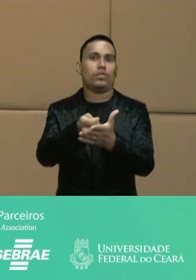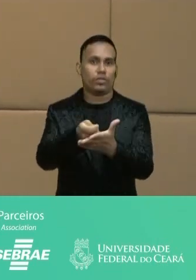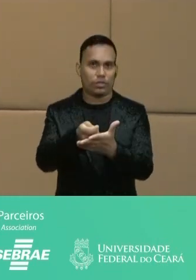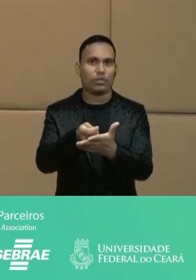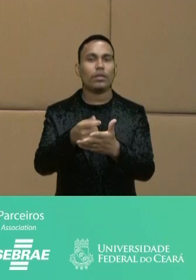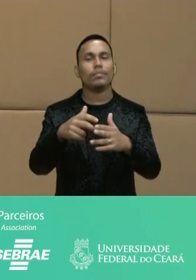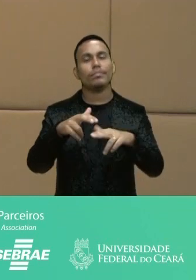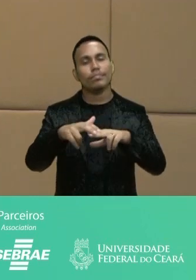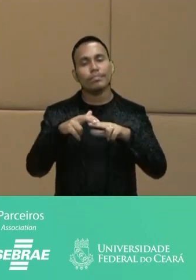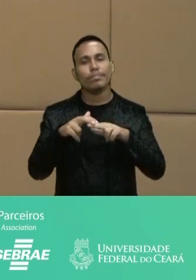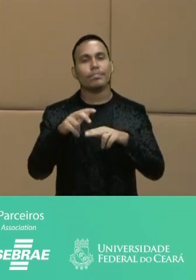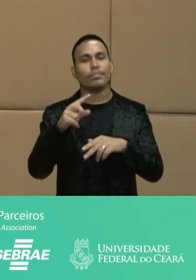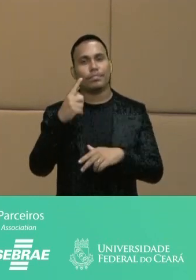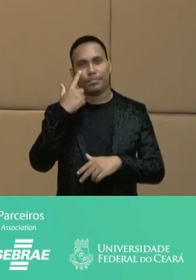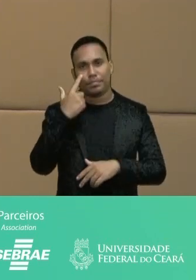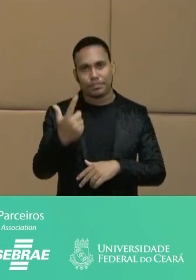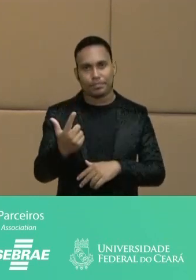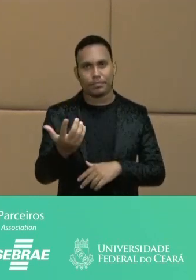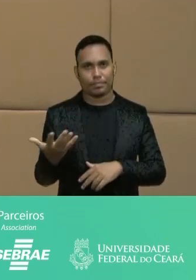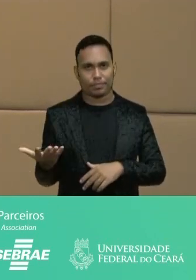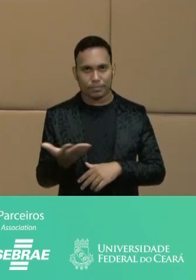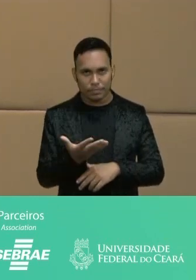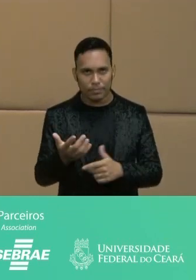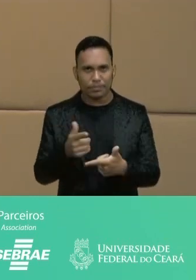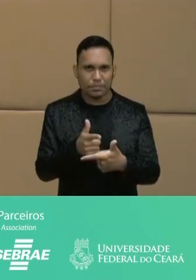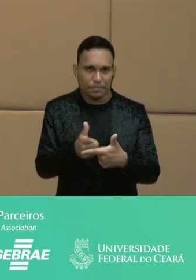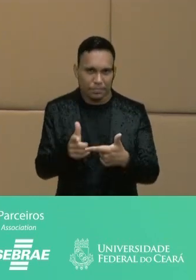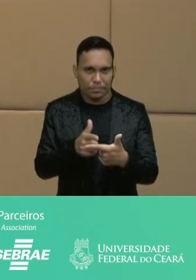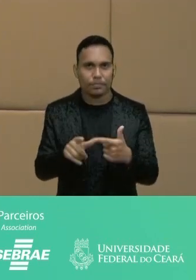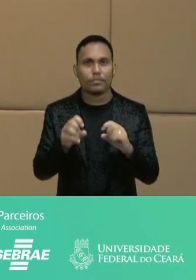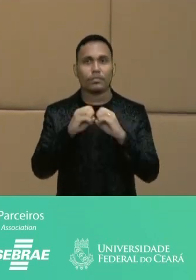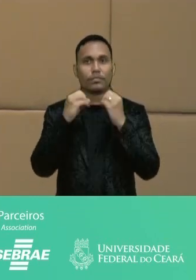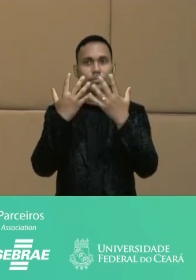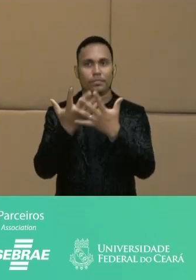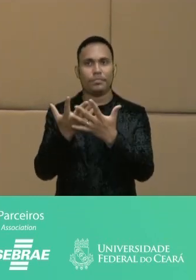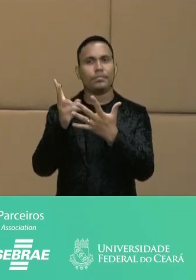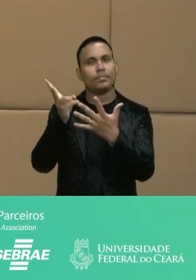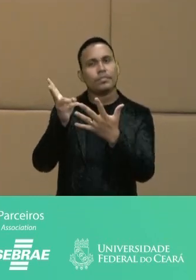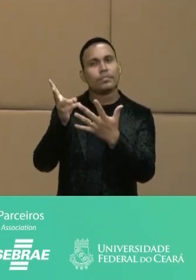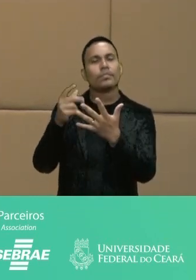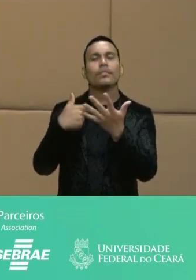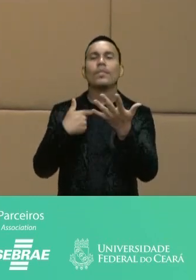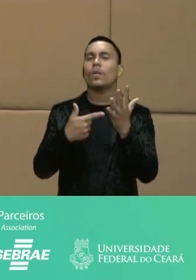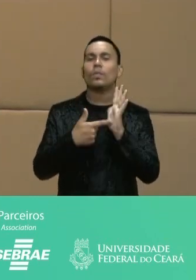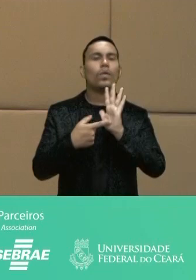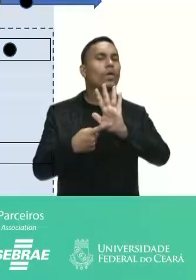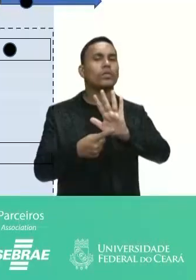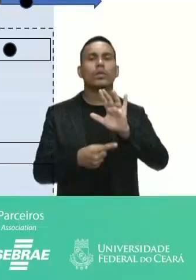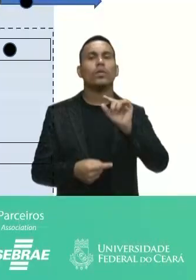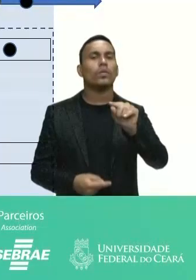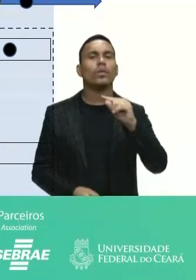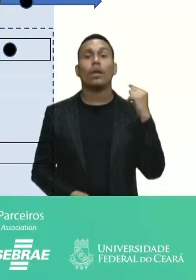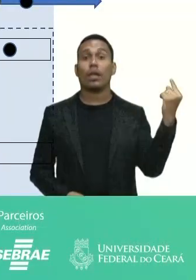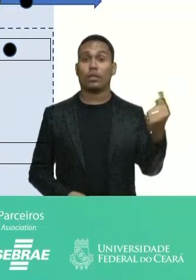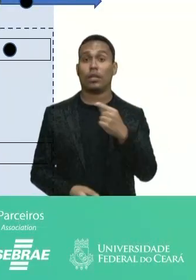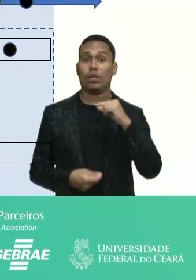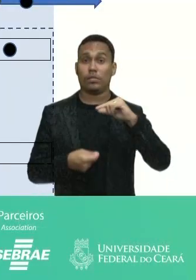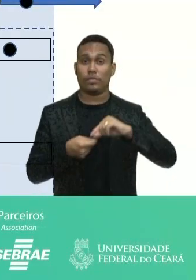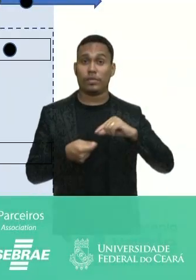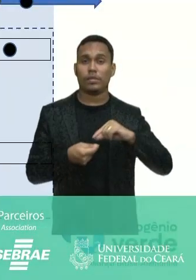we look at this issue, I use the same layout of the slide to show a little bit what we've done